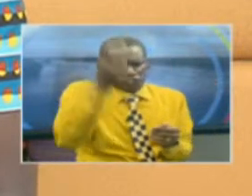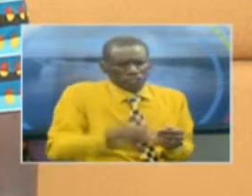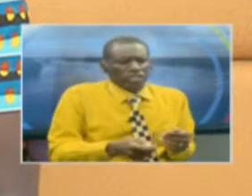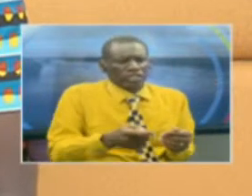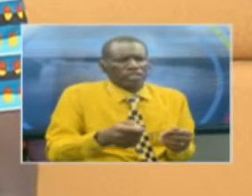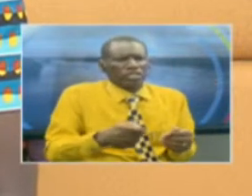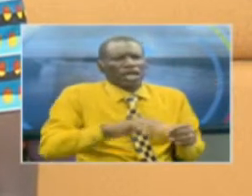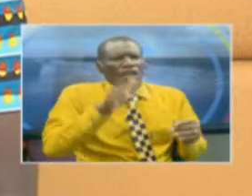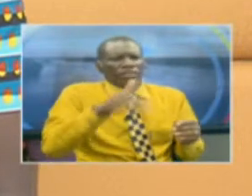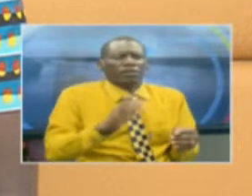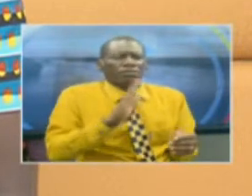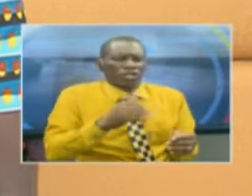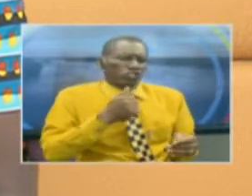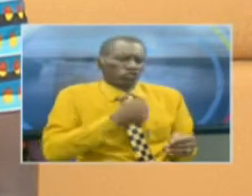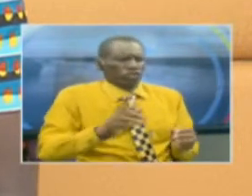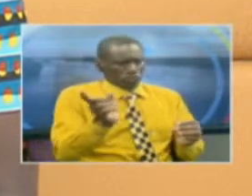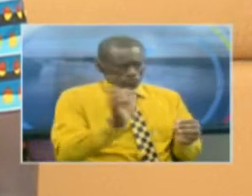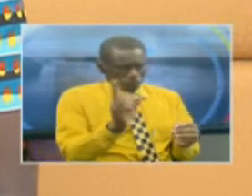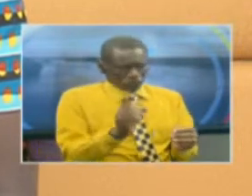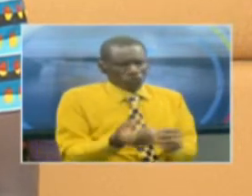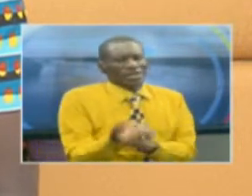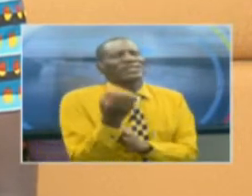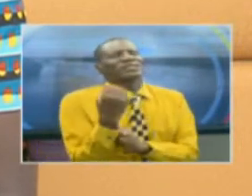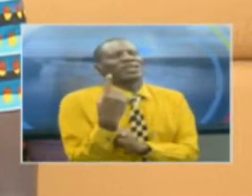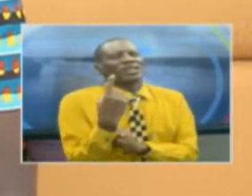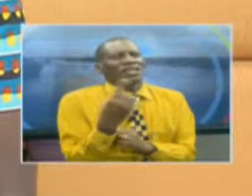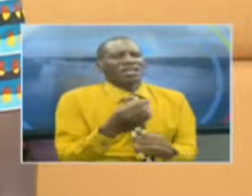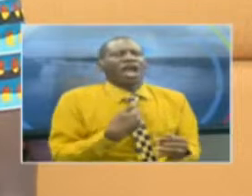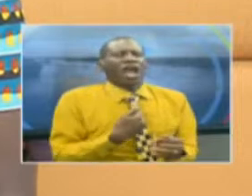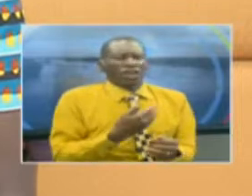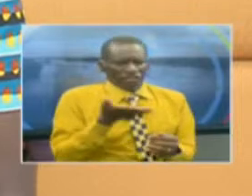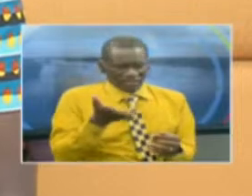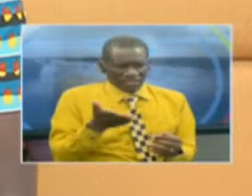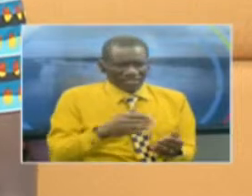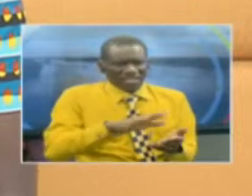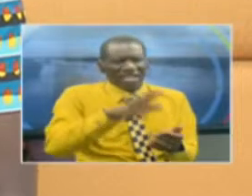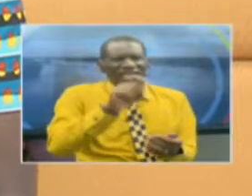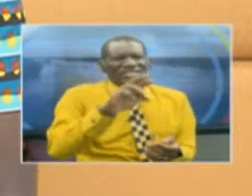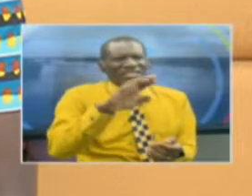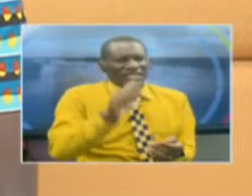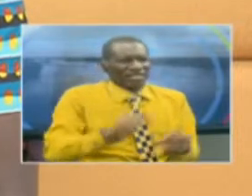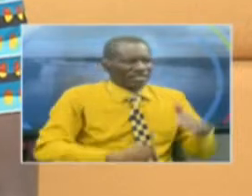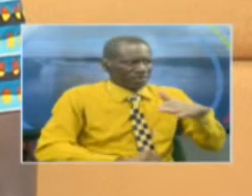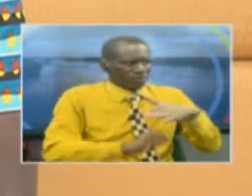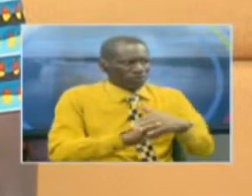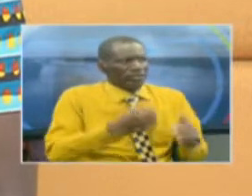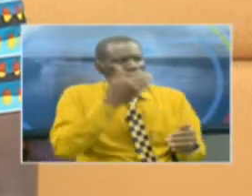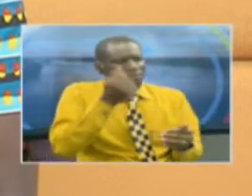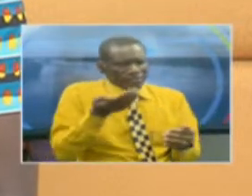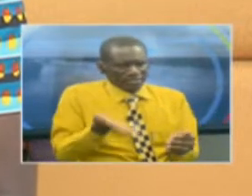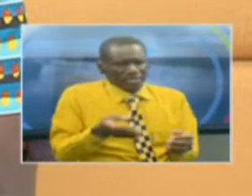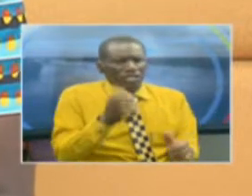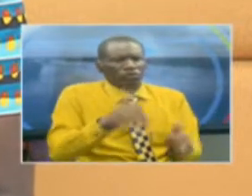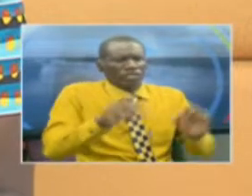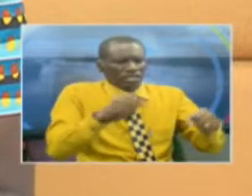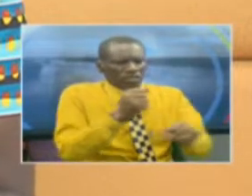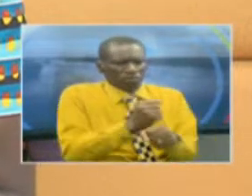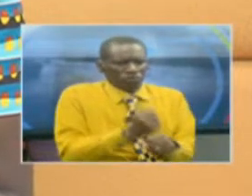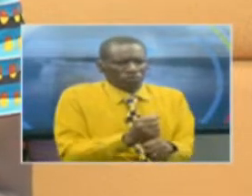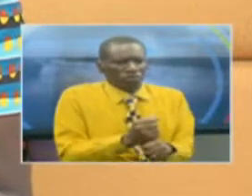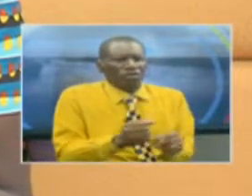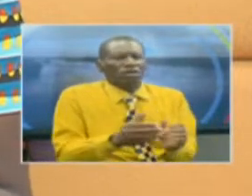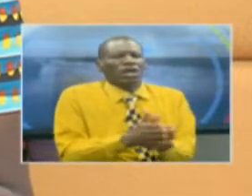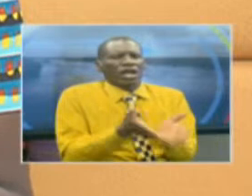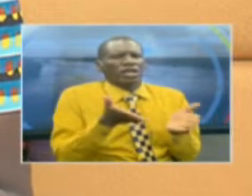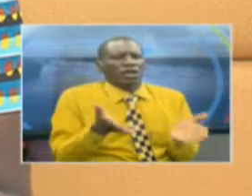being empathetic. So having this extra support is the best thing that they can do for themselves. And